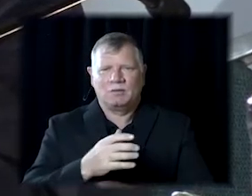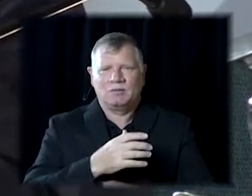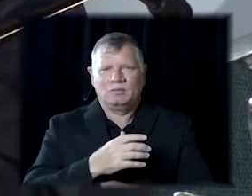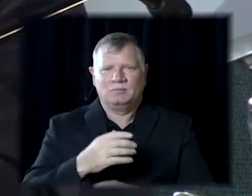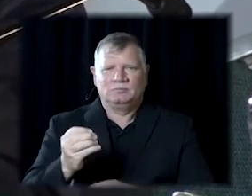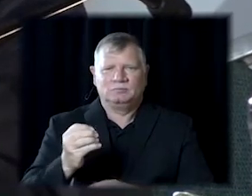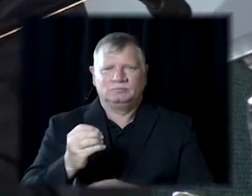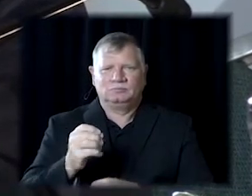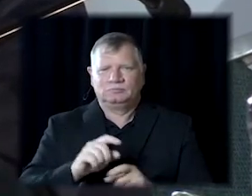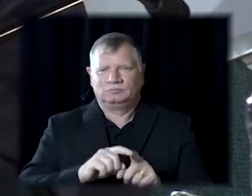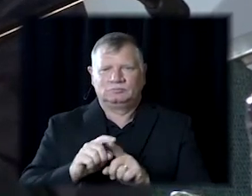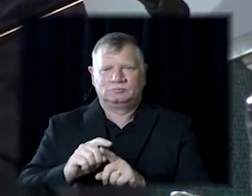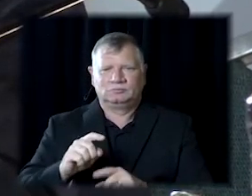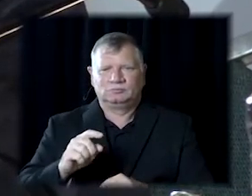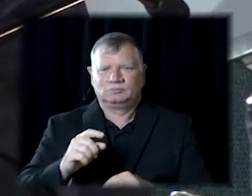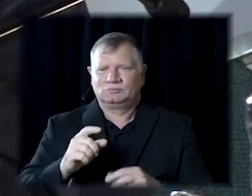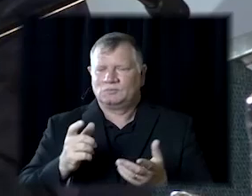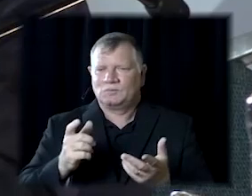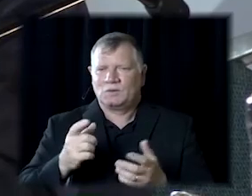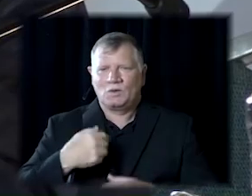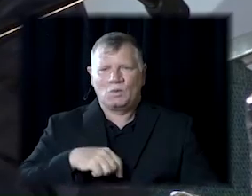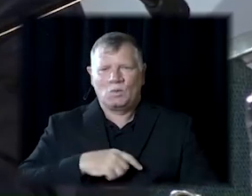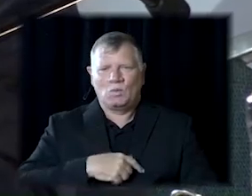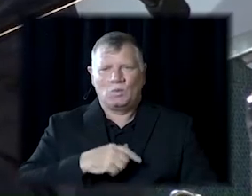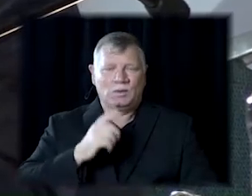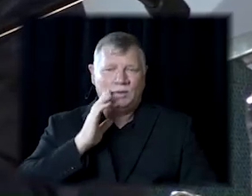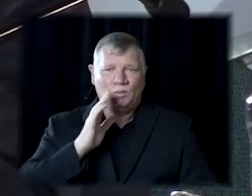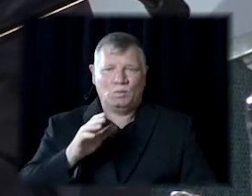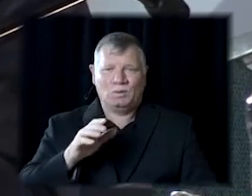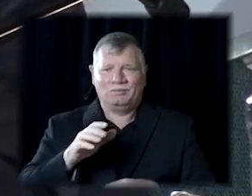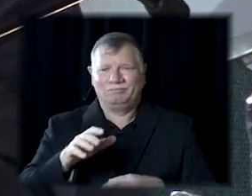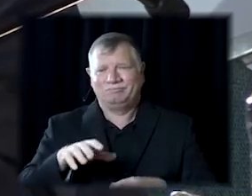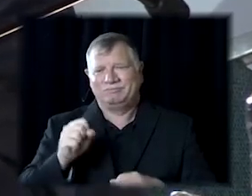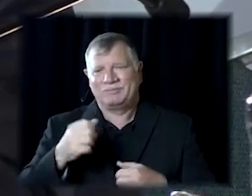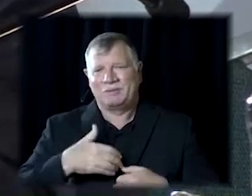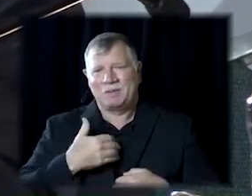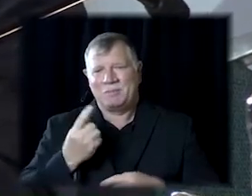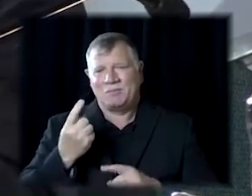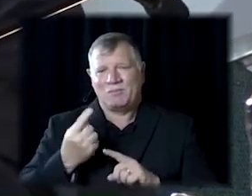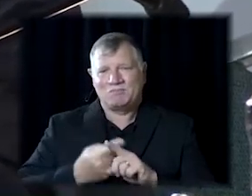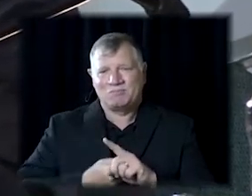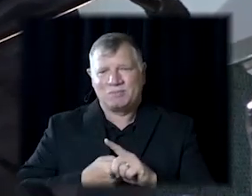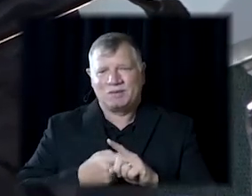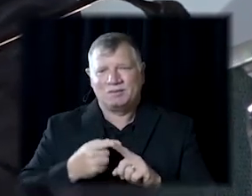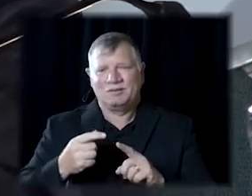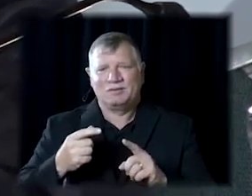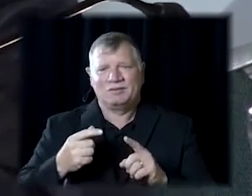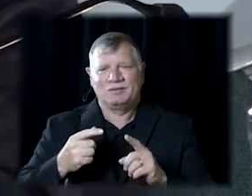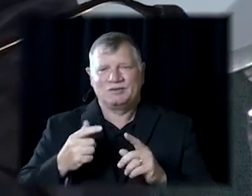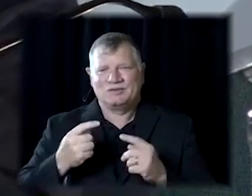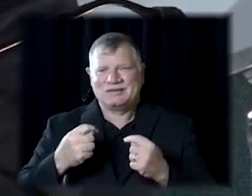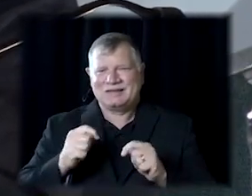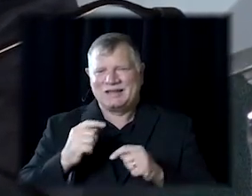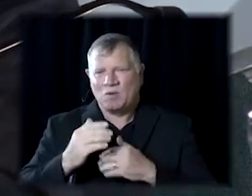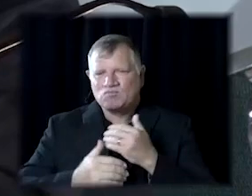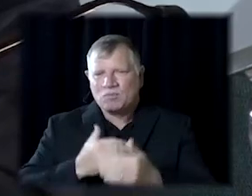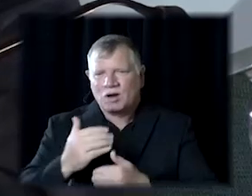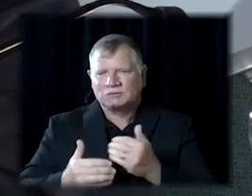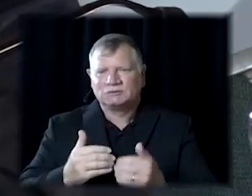and as soon as we can. I would think it would take probably a month trying to work out a process